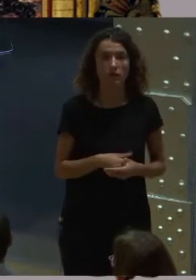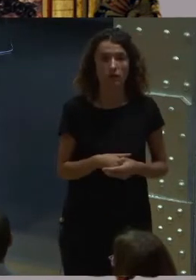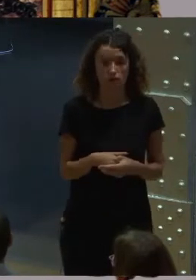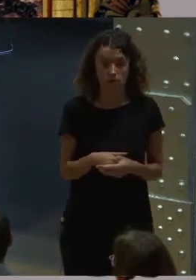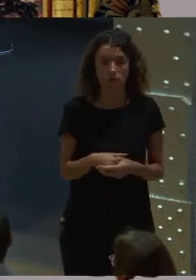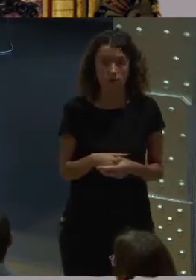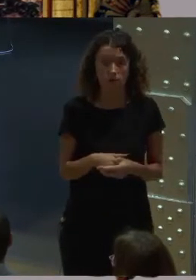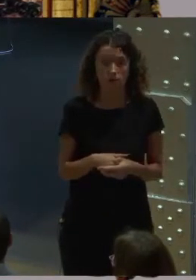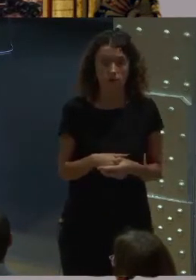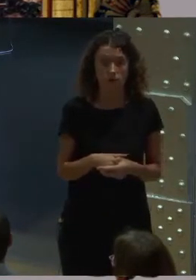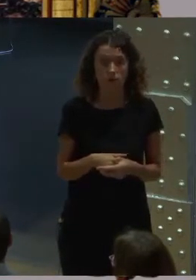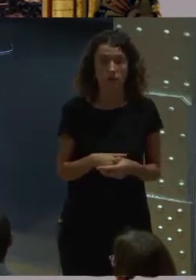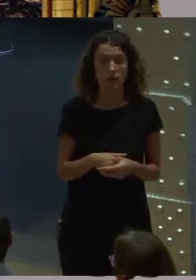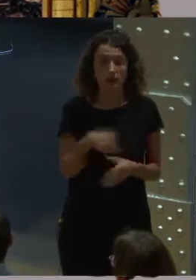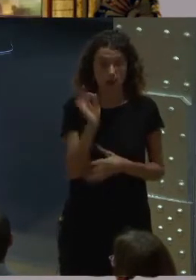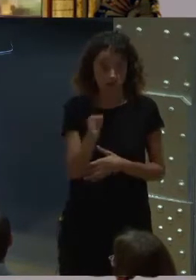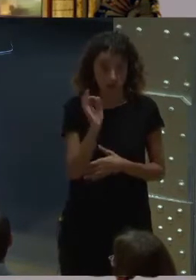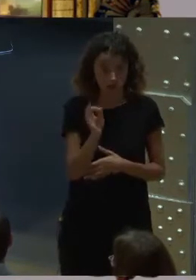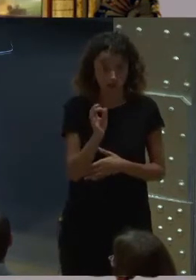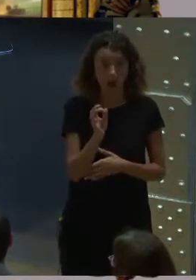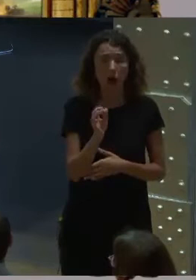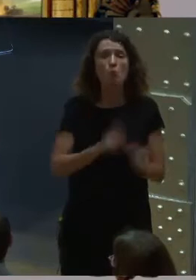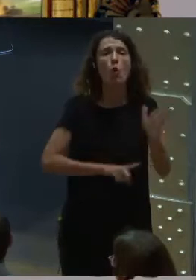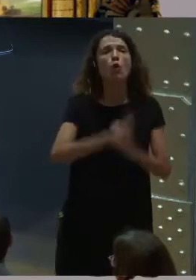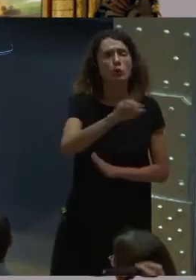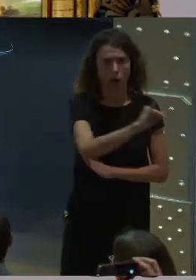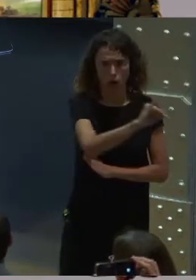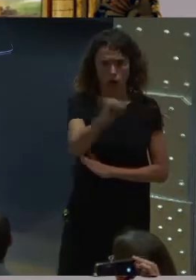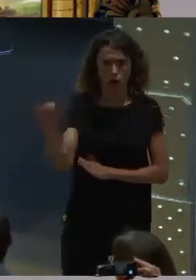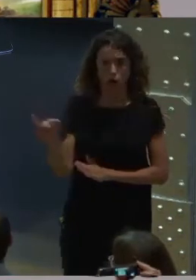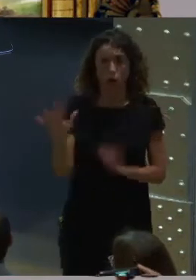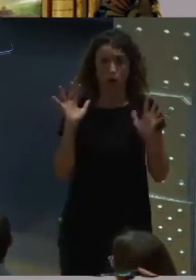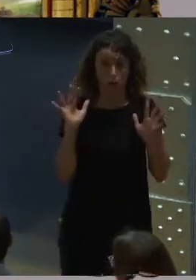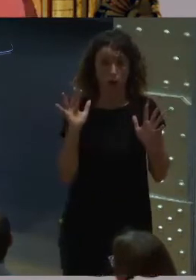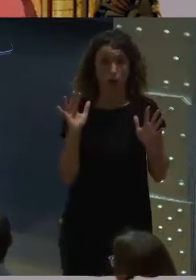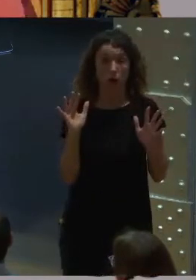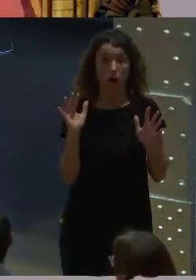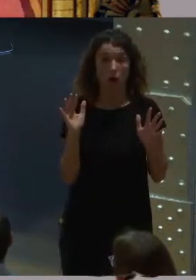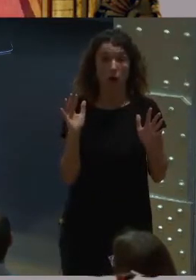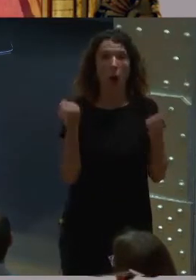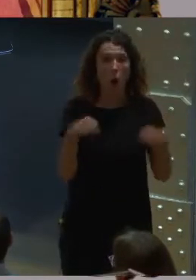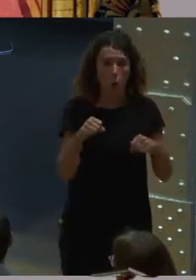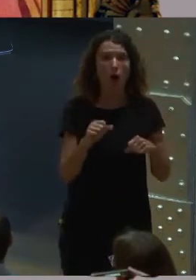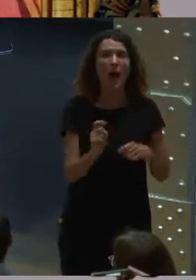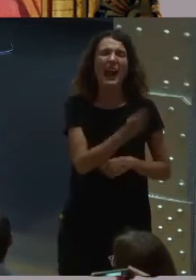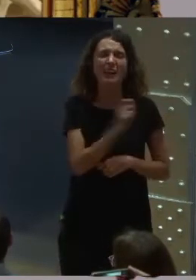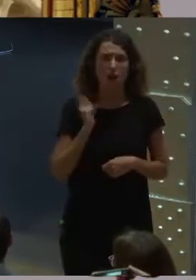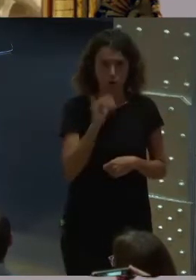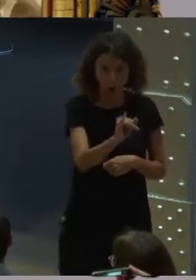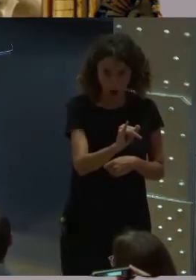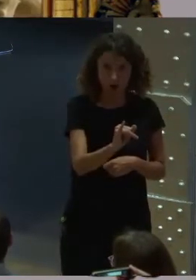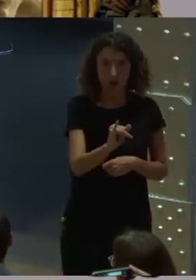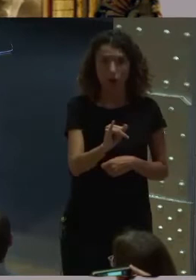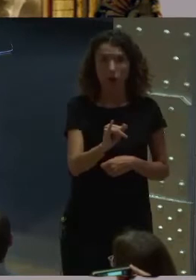Of course, there has been progress, but we still have slaves, even though we don't call them